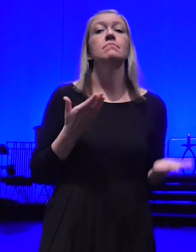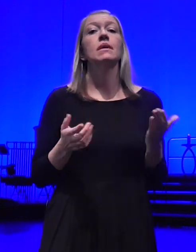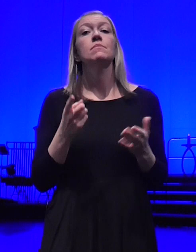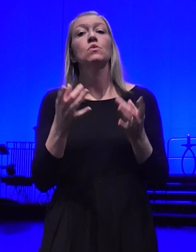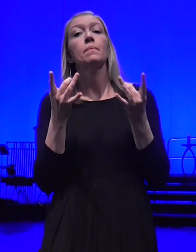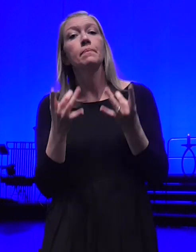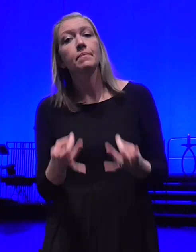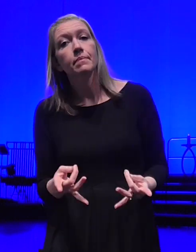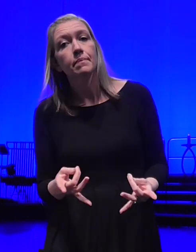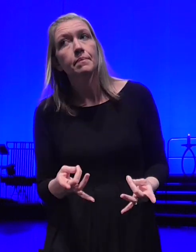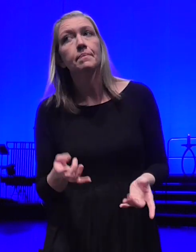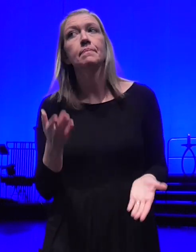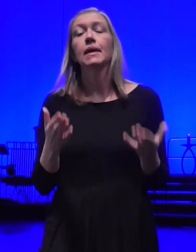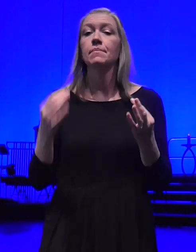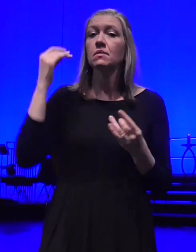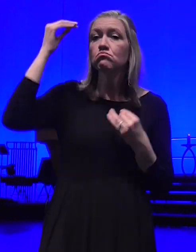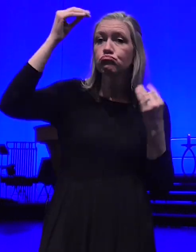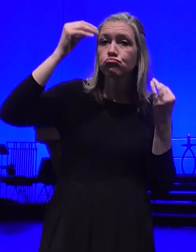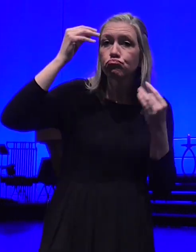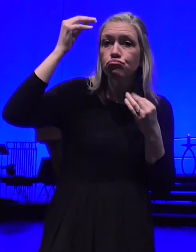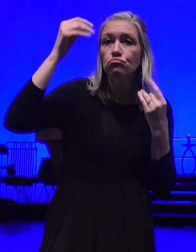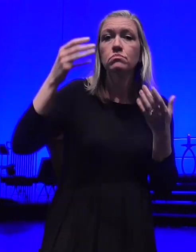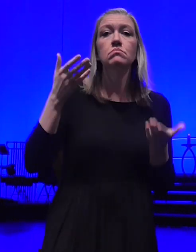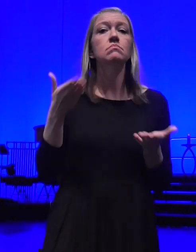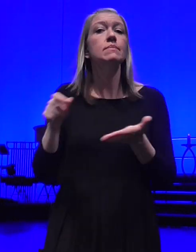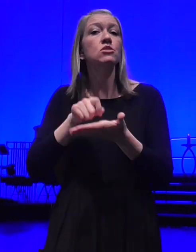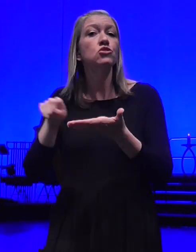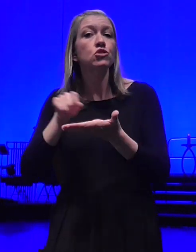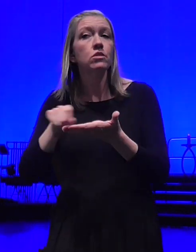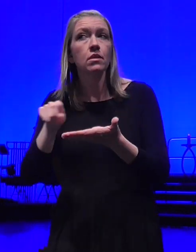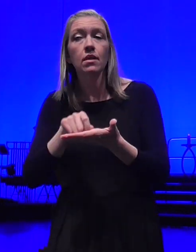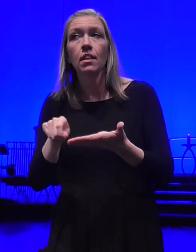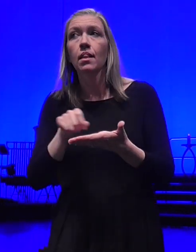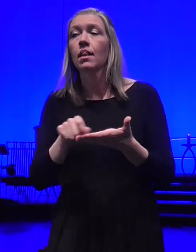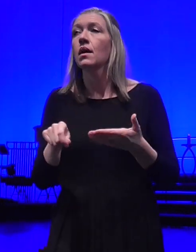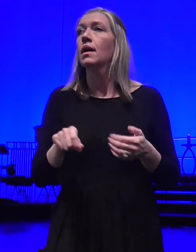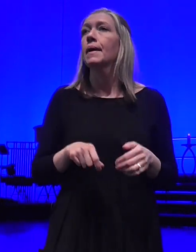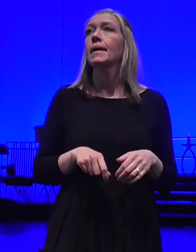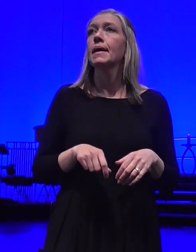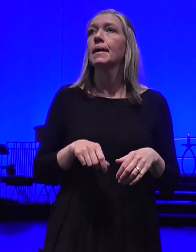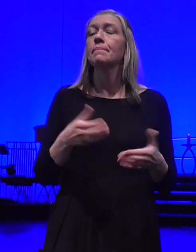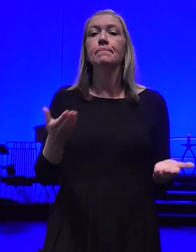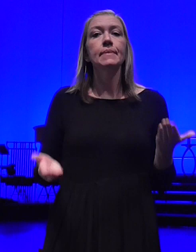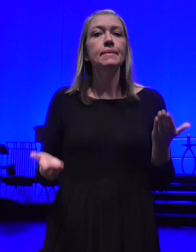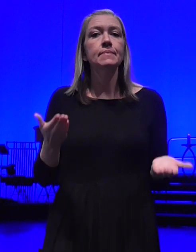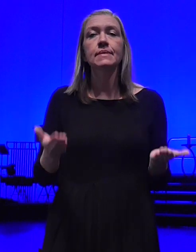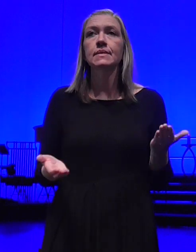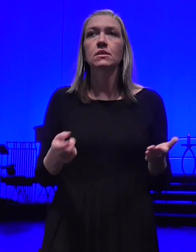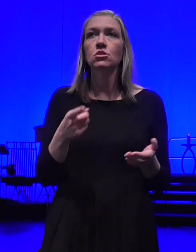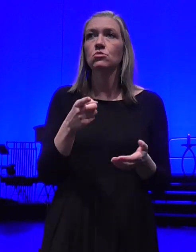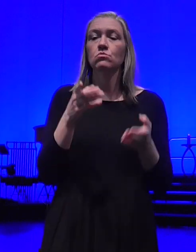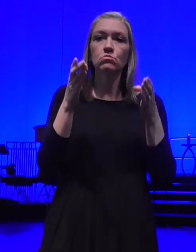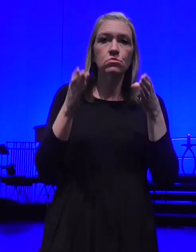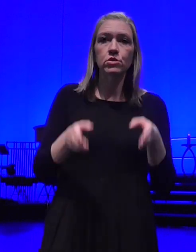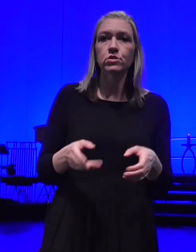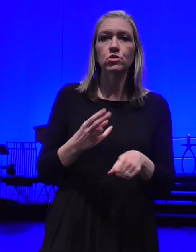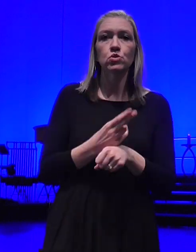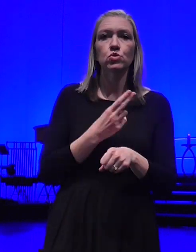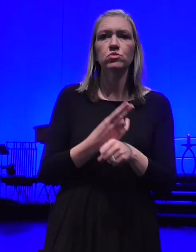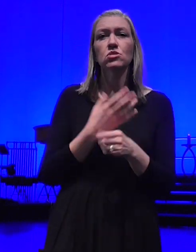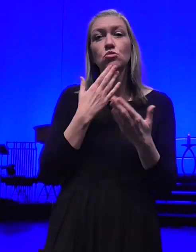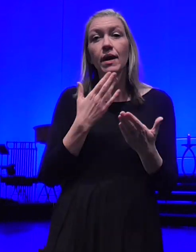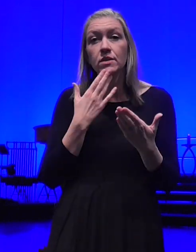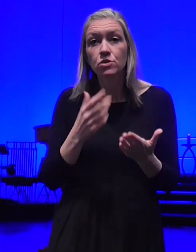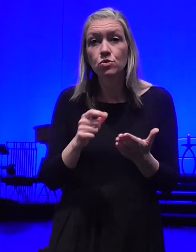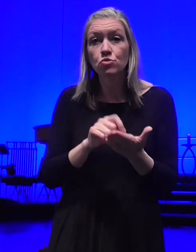be a contemplator. You may be a journaler. You may be someone who uses a